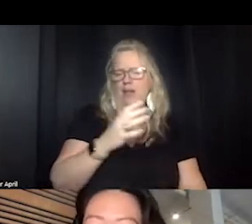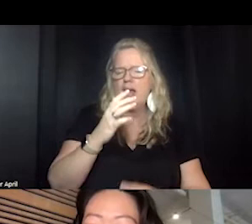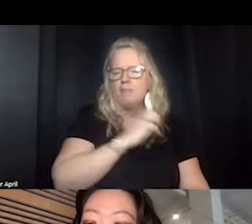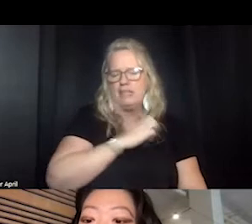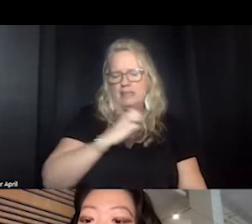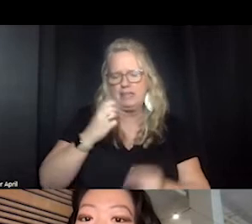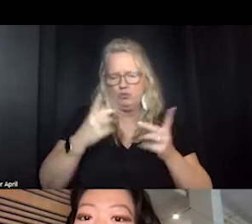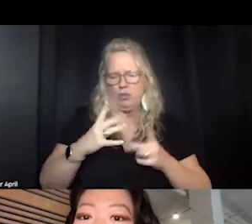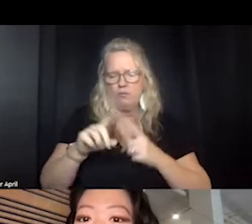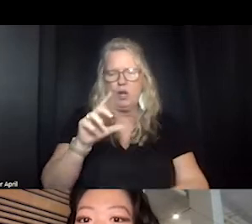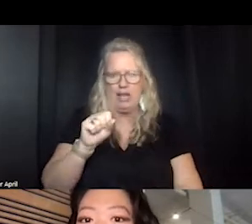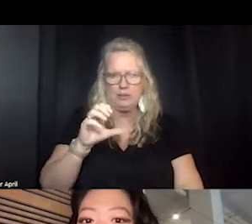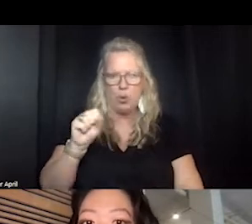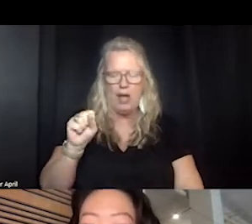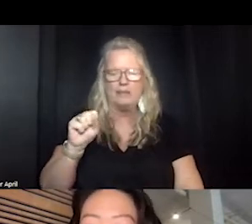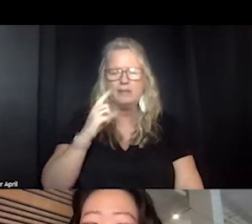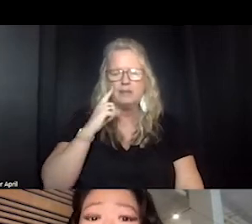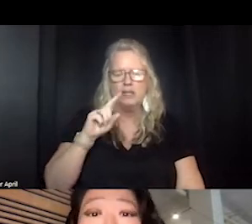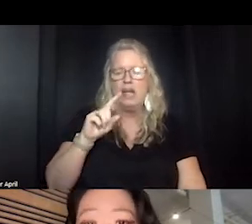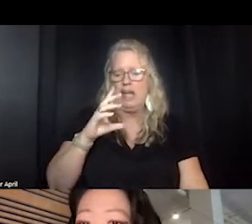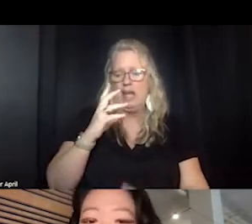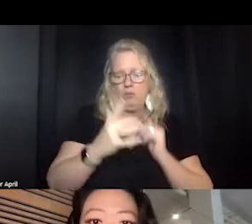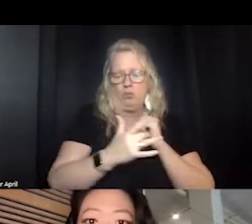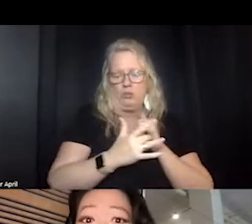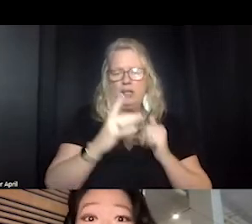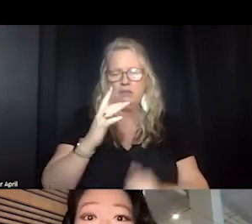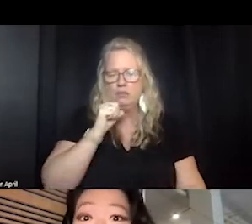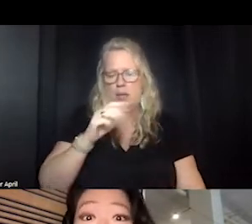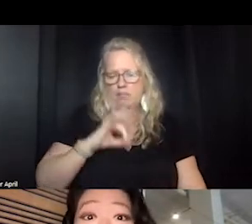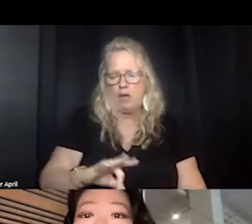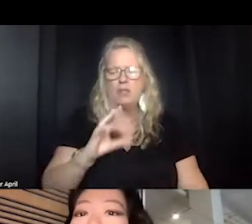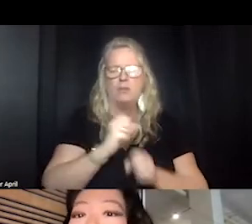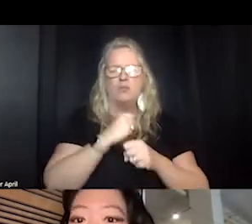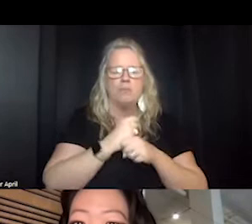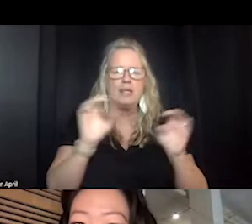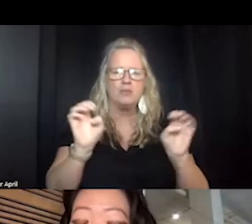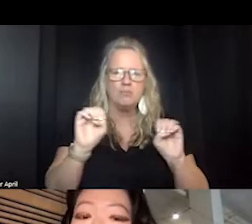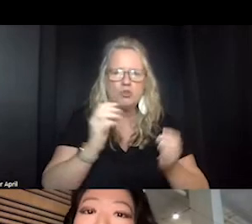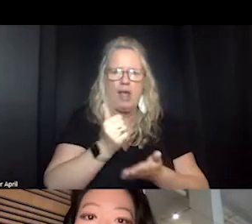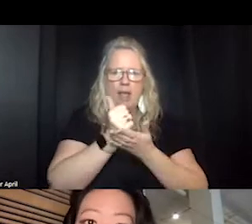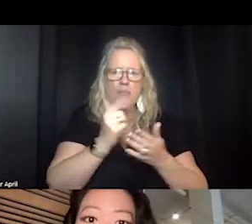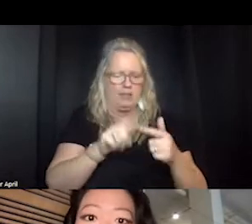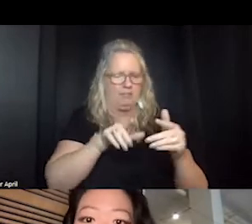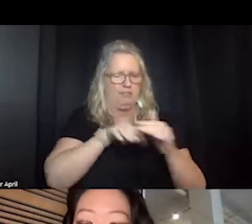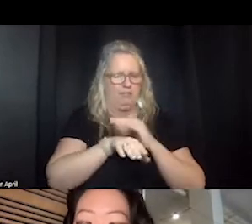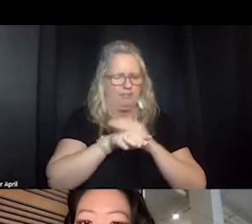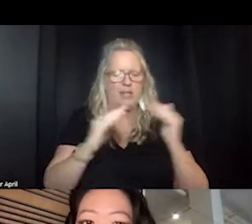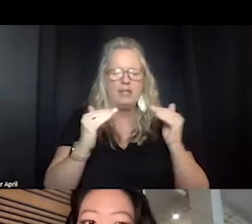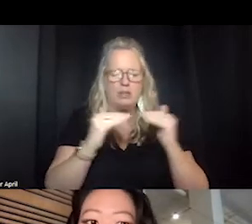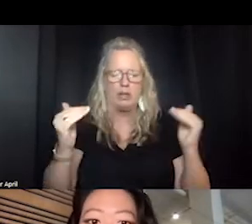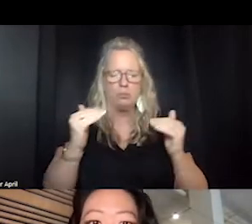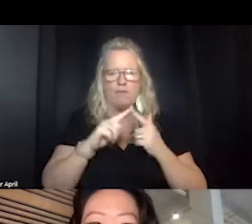accesSOS. We are a tech nonprofit, and our mission is to make emergency help accessible and equitable for